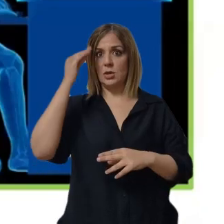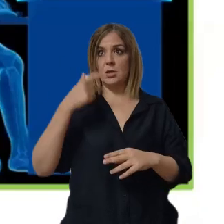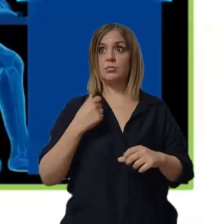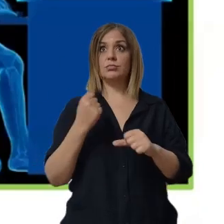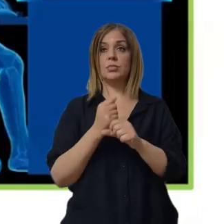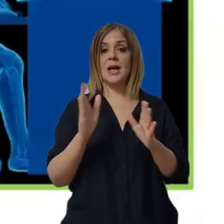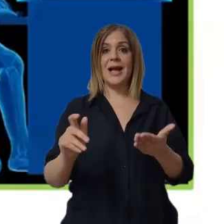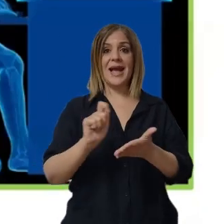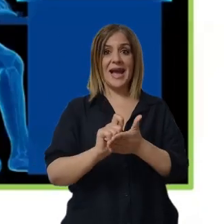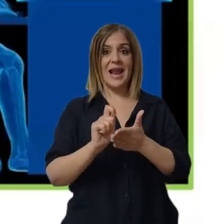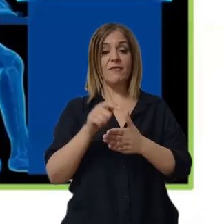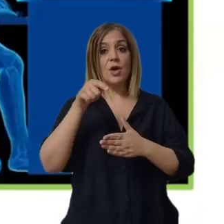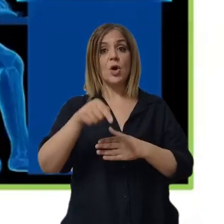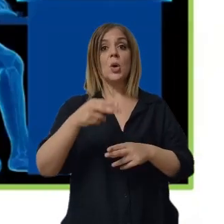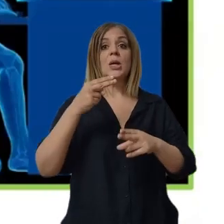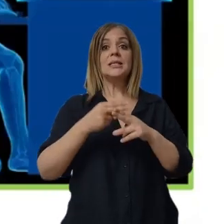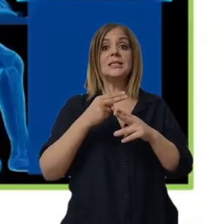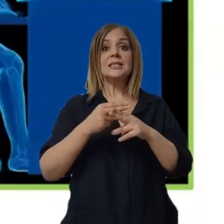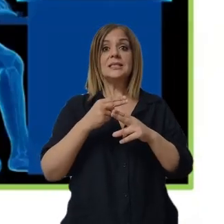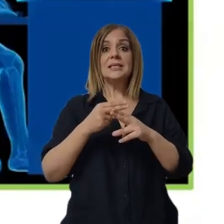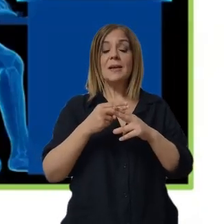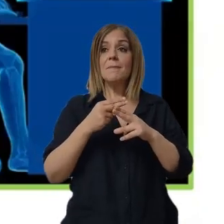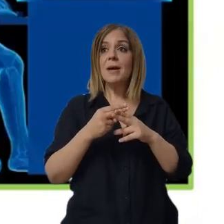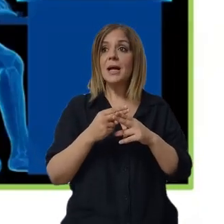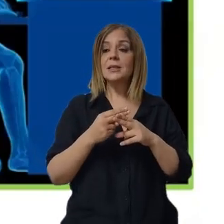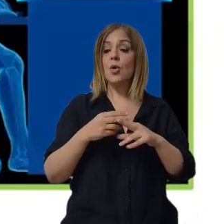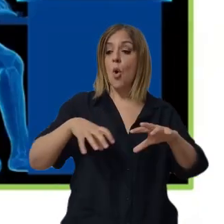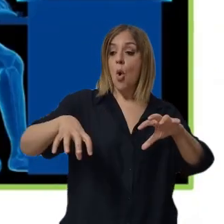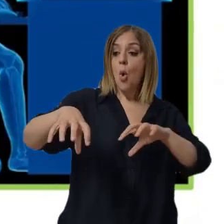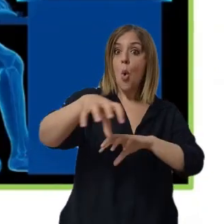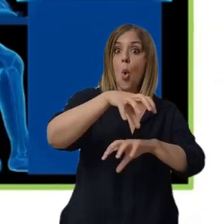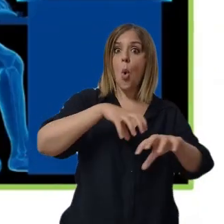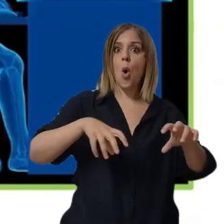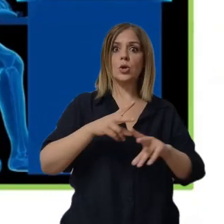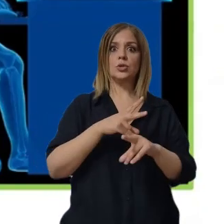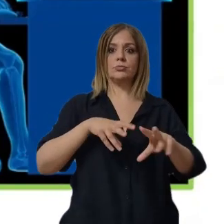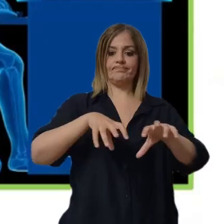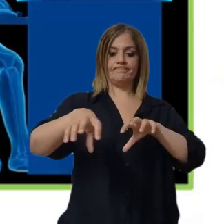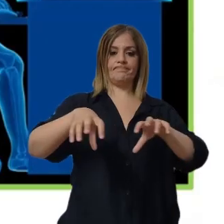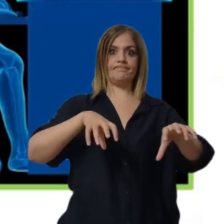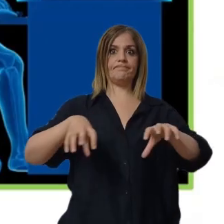in the office, it's important to have an ergonomic posture. So